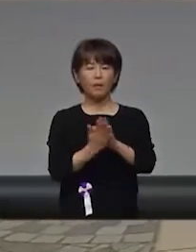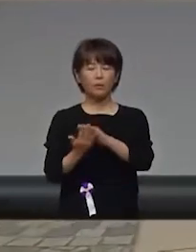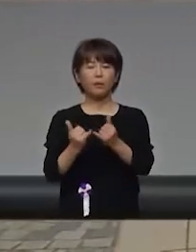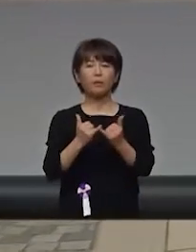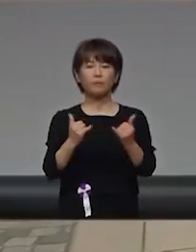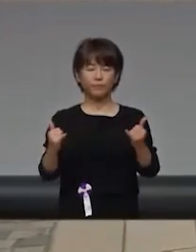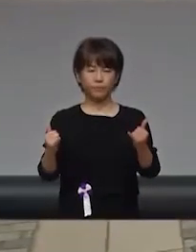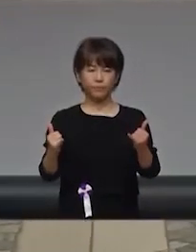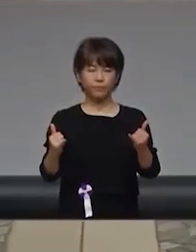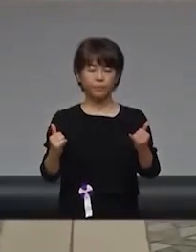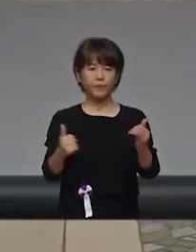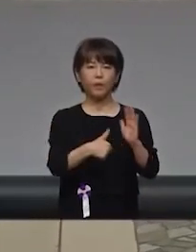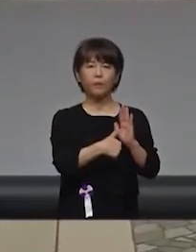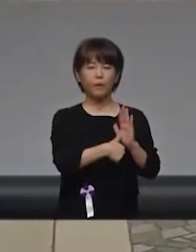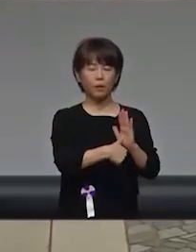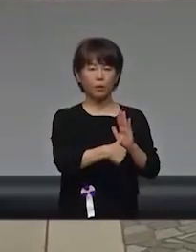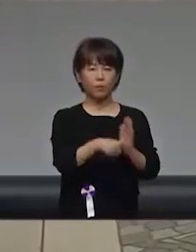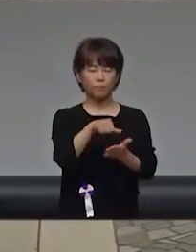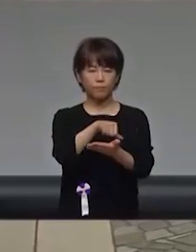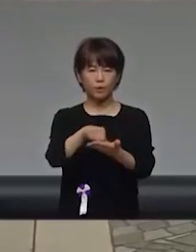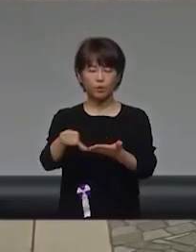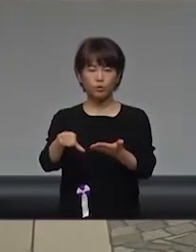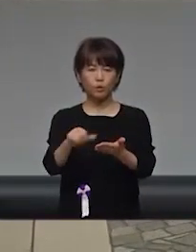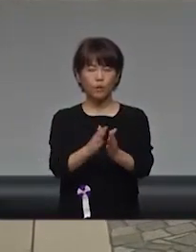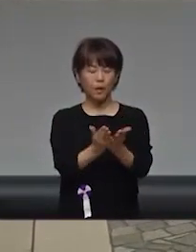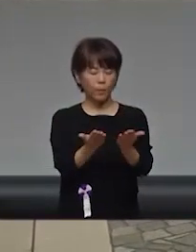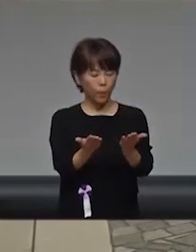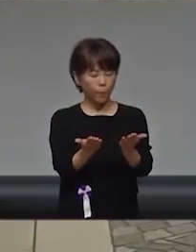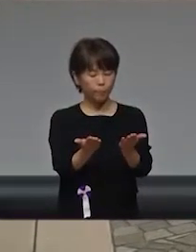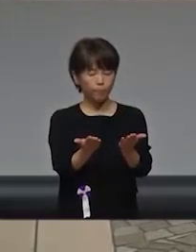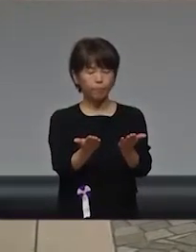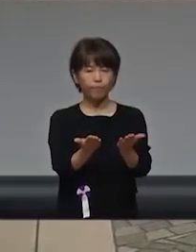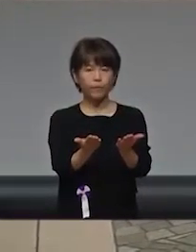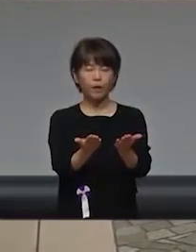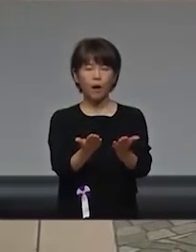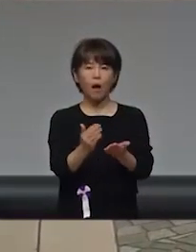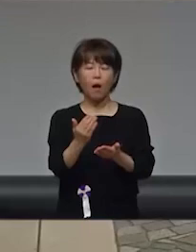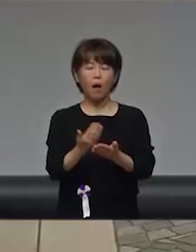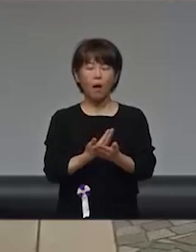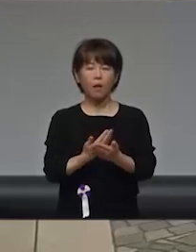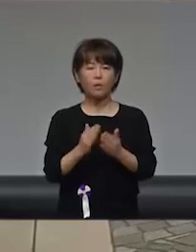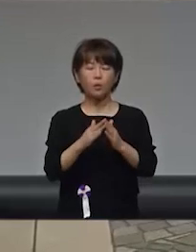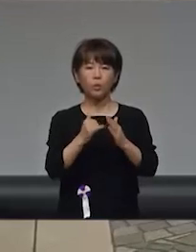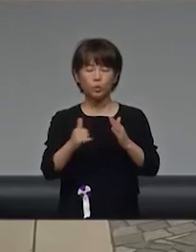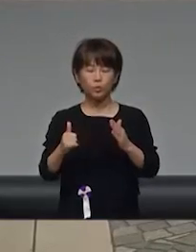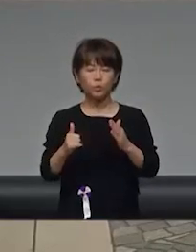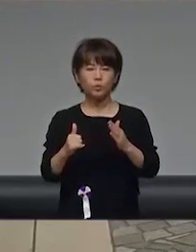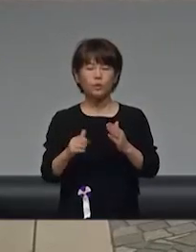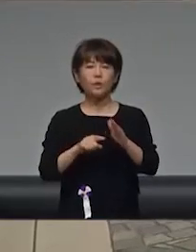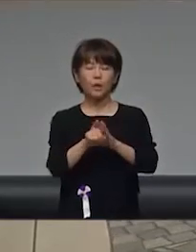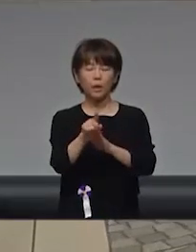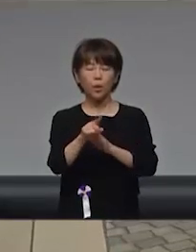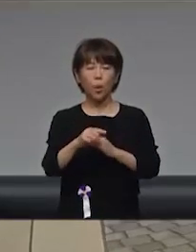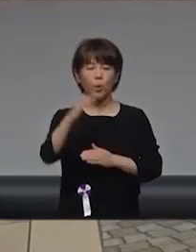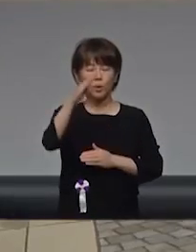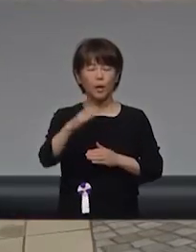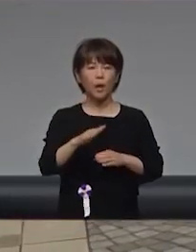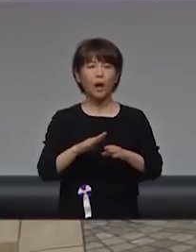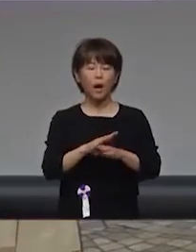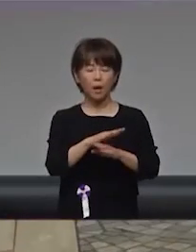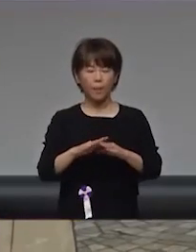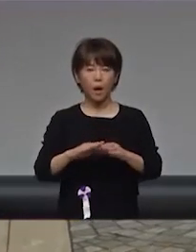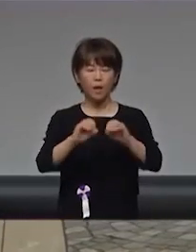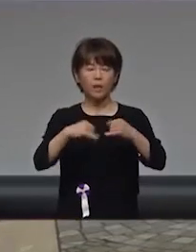List of atomic bomb sufferers who were confirmed dead over the past year will be laid to rest in the memorial cenotaph